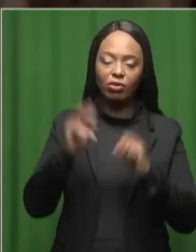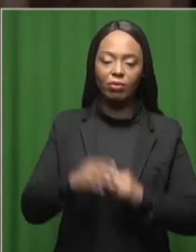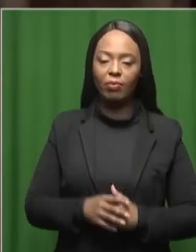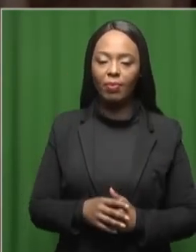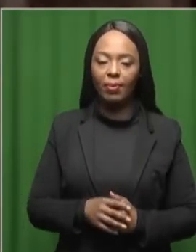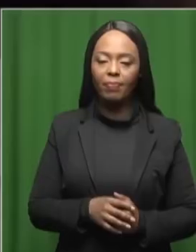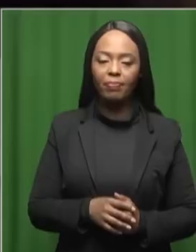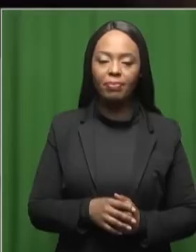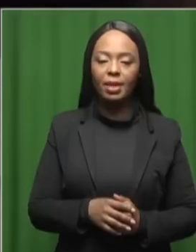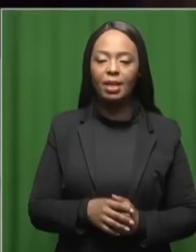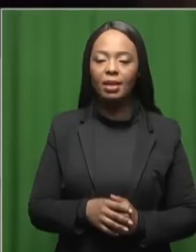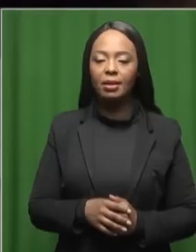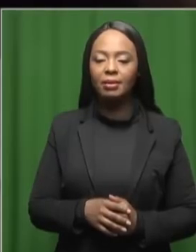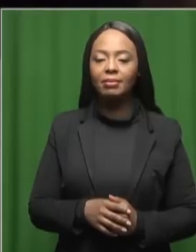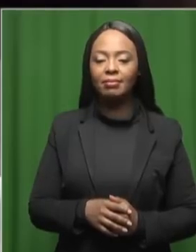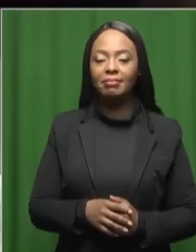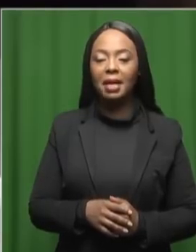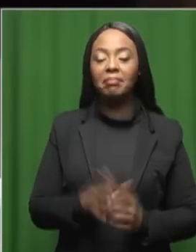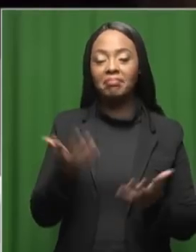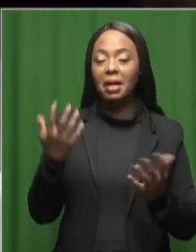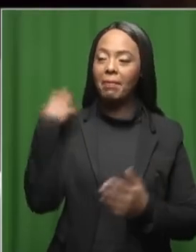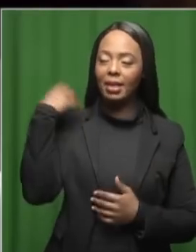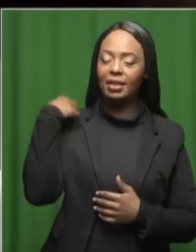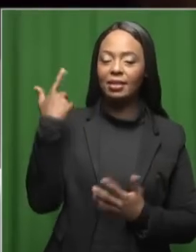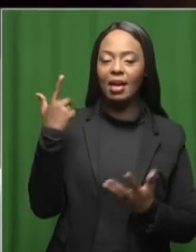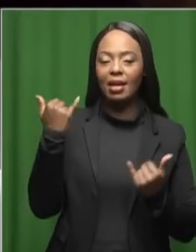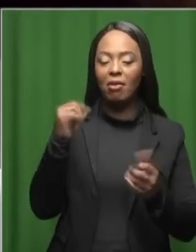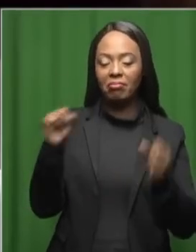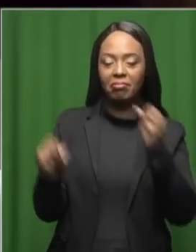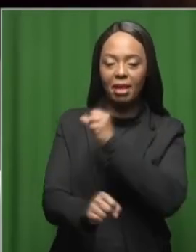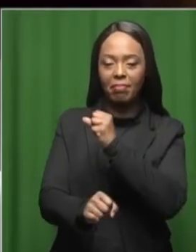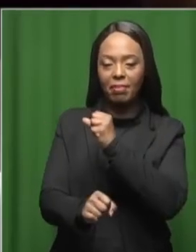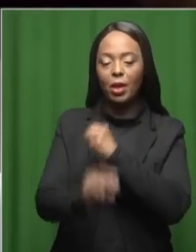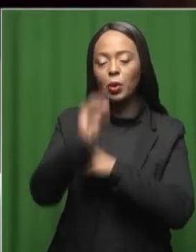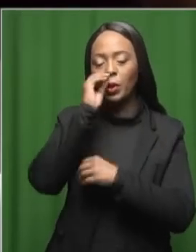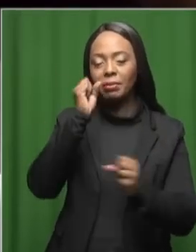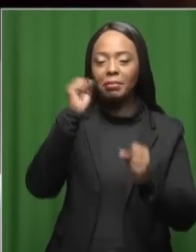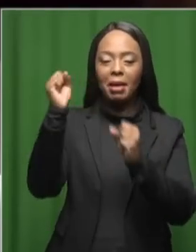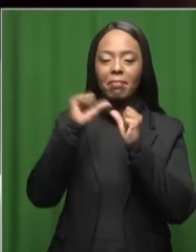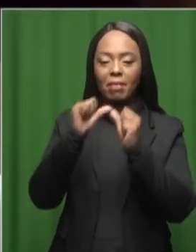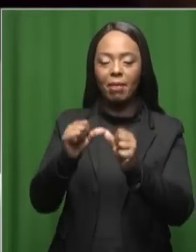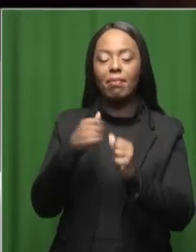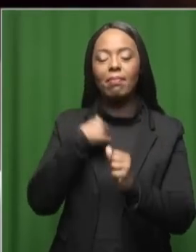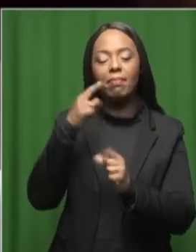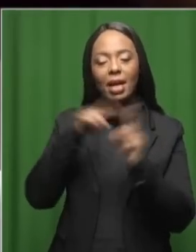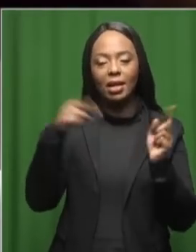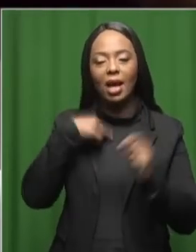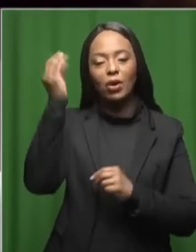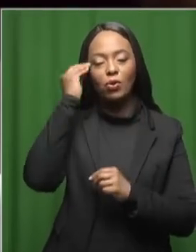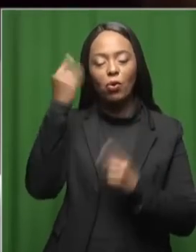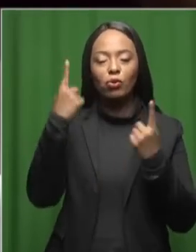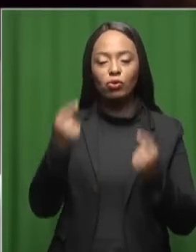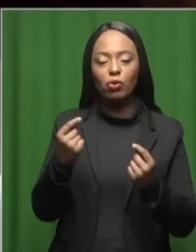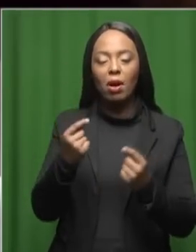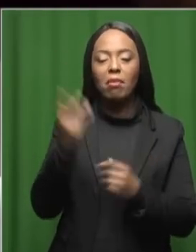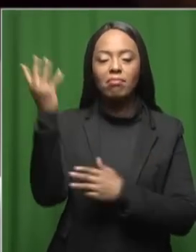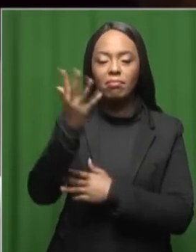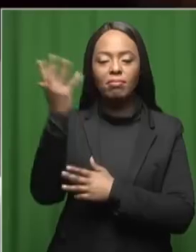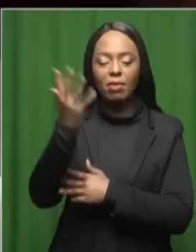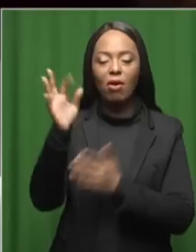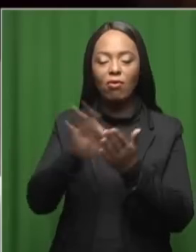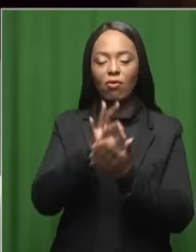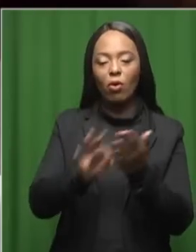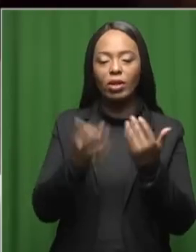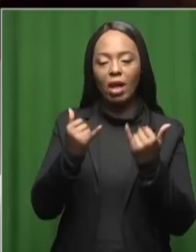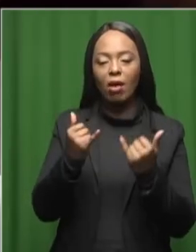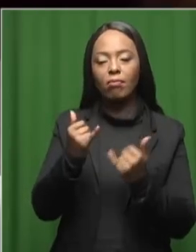right, Minister, unfortunately, I've got to leave it there because we've got to get into the news. But I know you are doing the budget vote. You're in Cape Town, as you said.